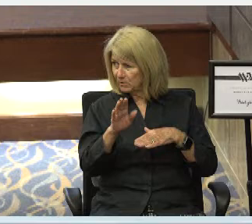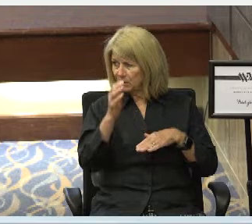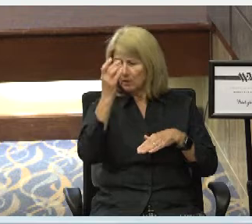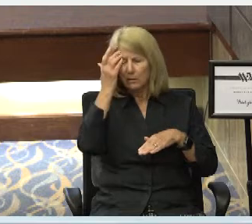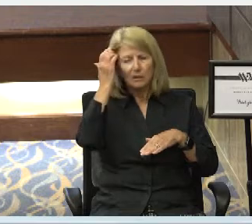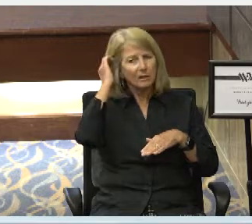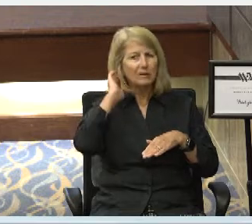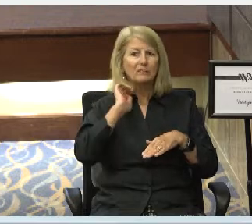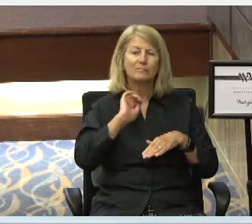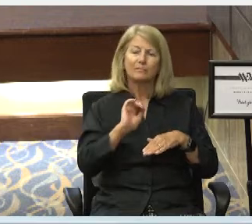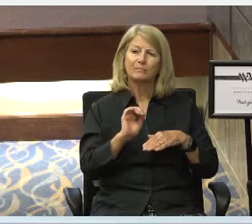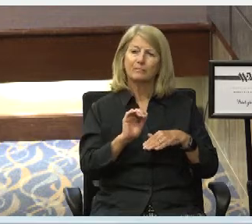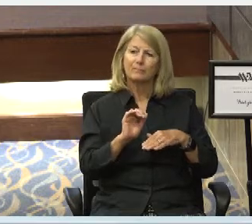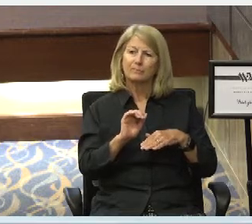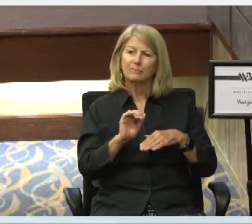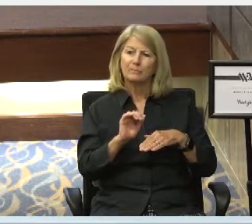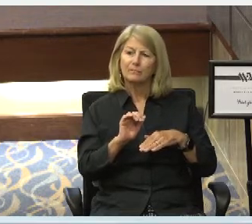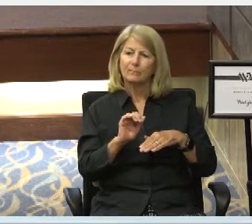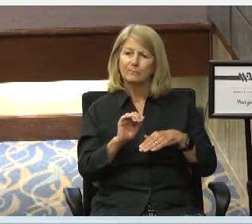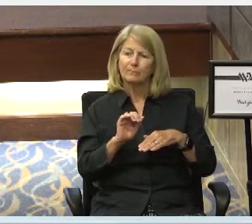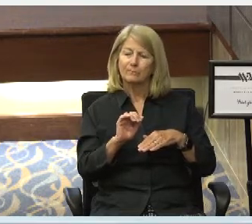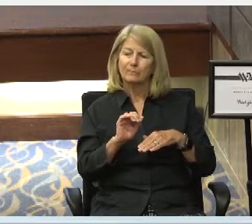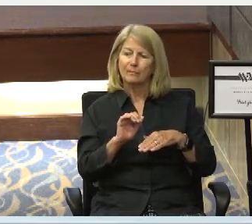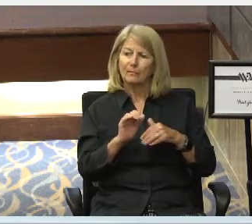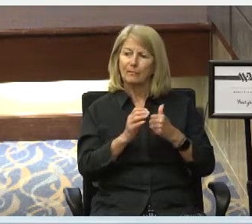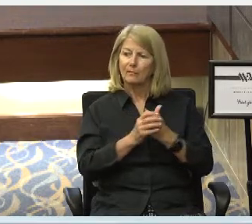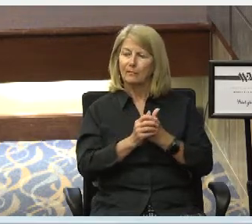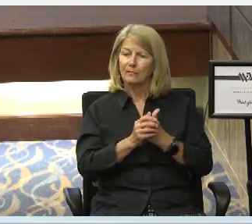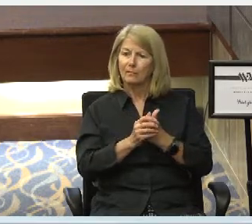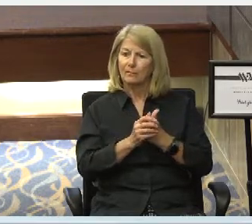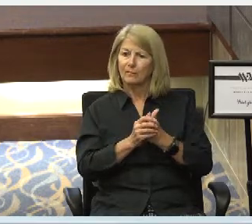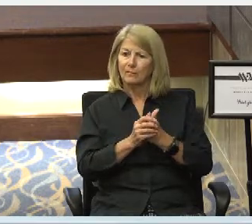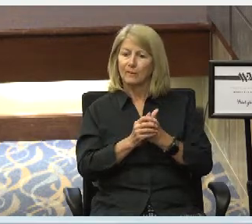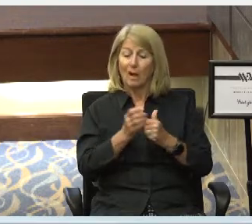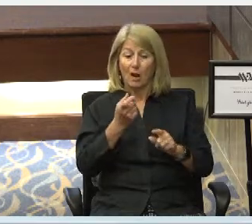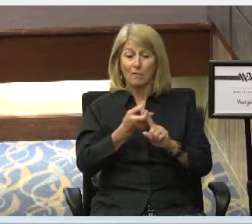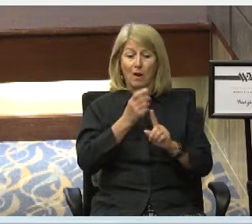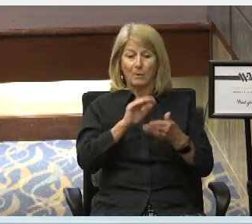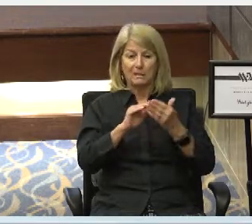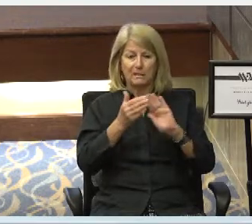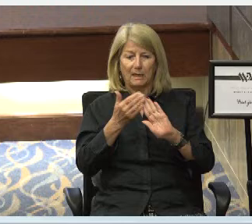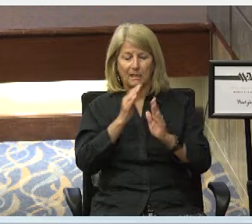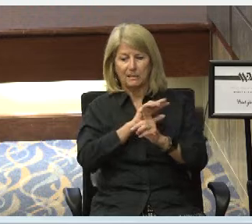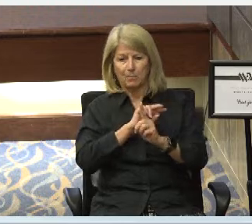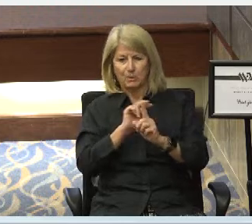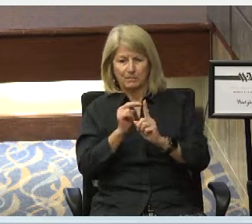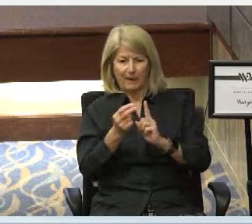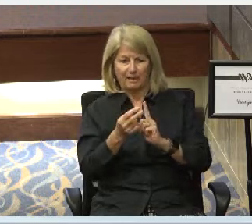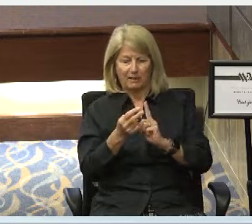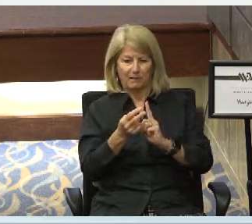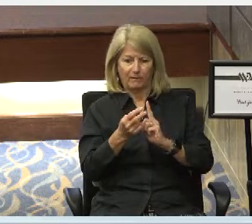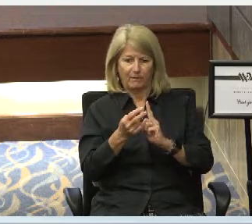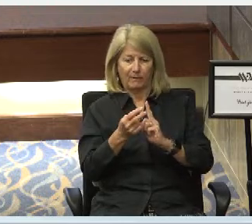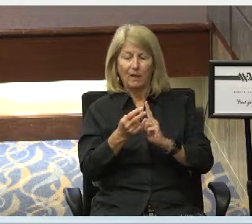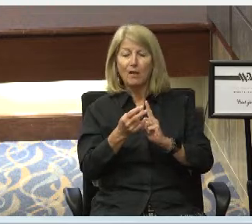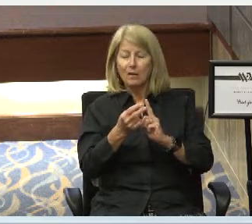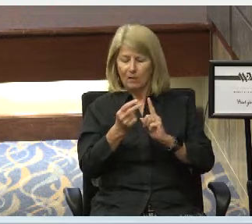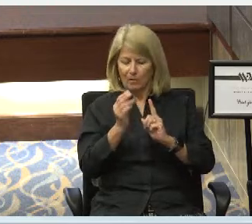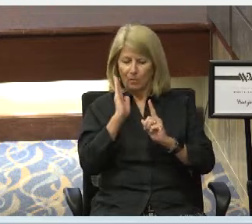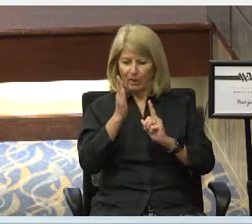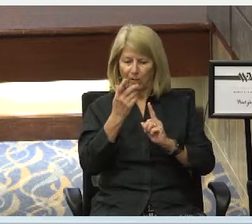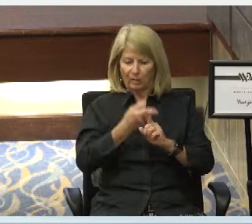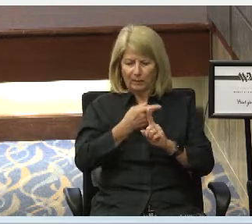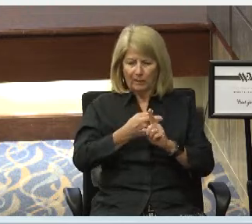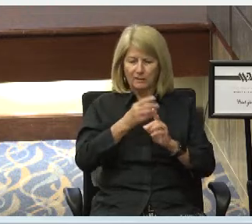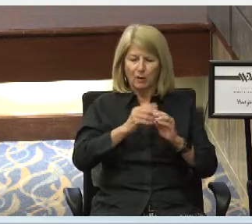that in much greater detail. From the city's perspective, we're of course going to ground lease the property to them,